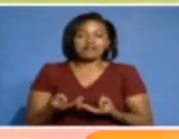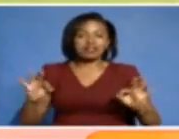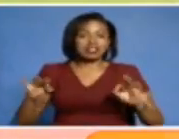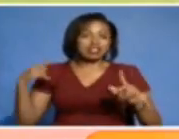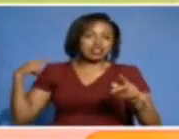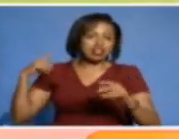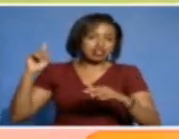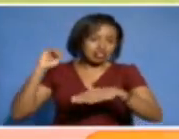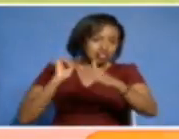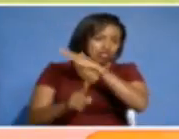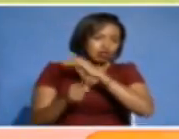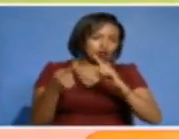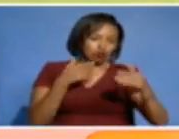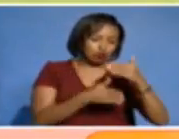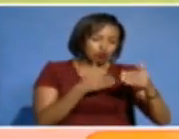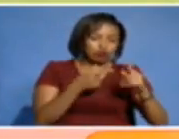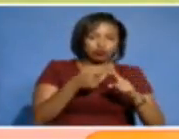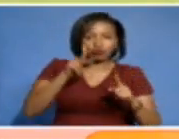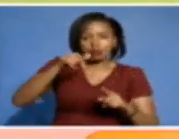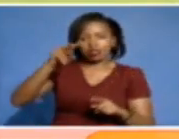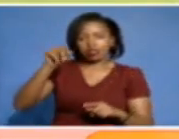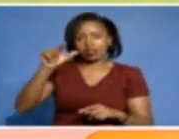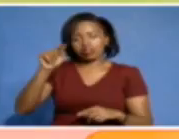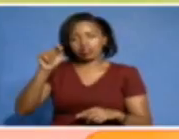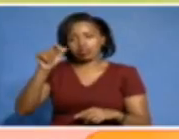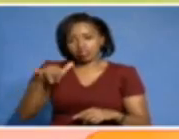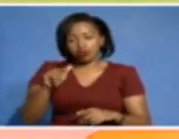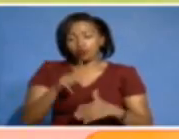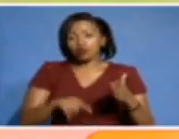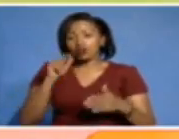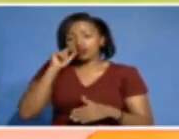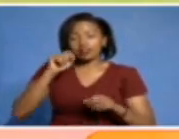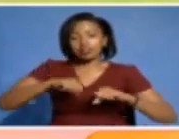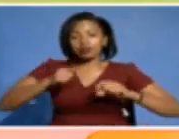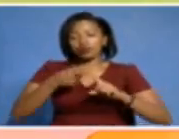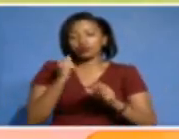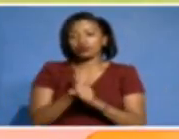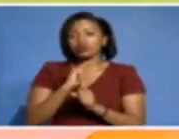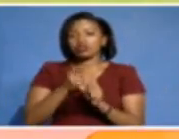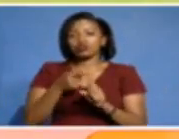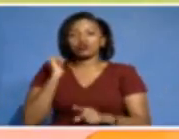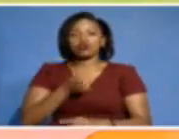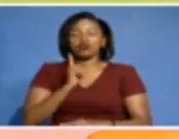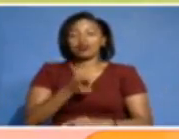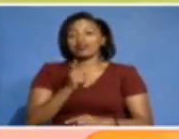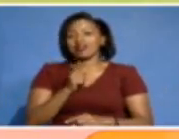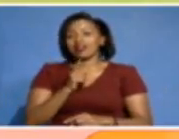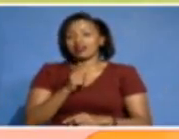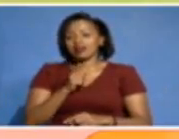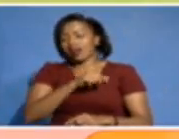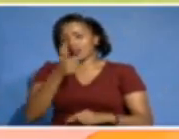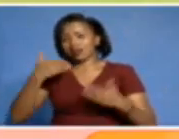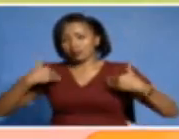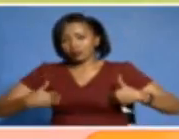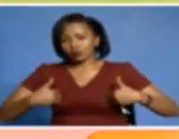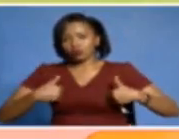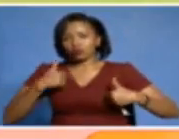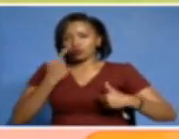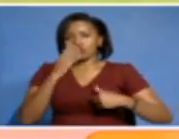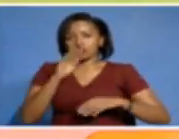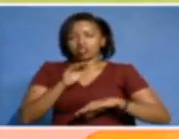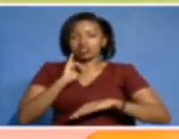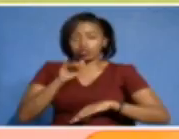area, what the referee is supposed to do is to warn the attacker who is in an offside position before the ball is